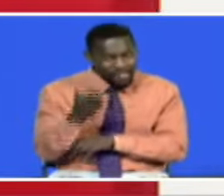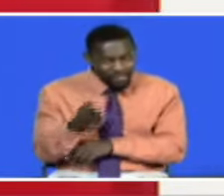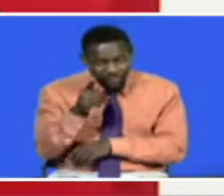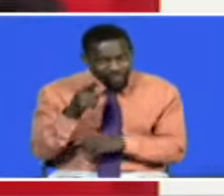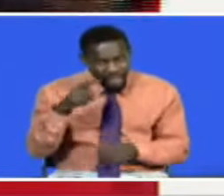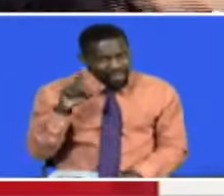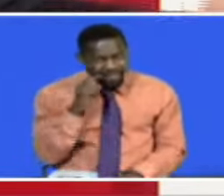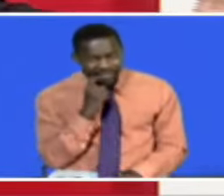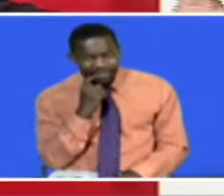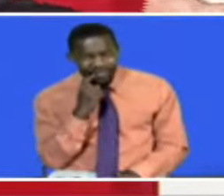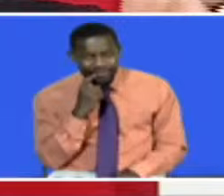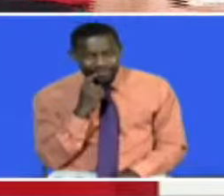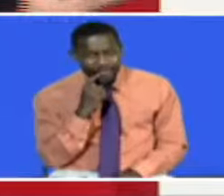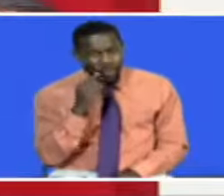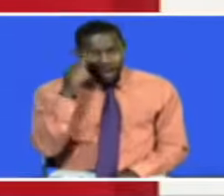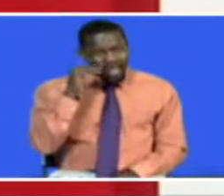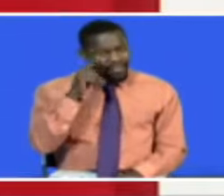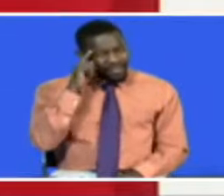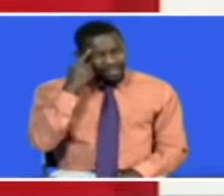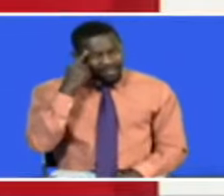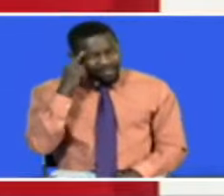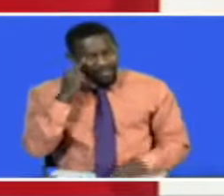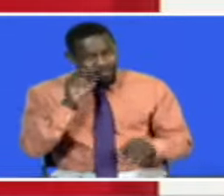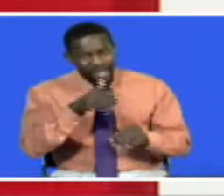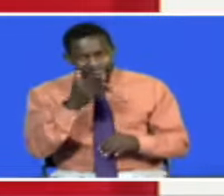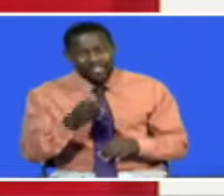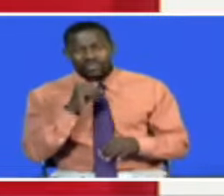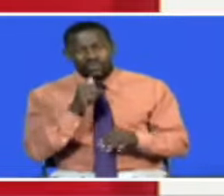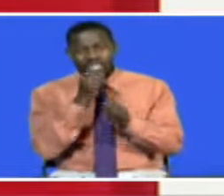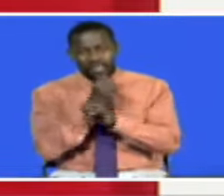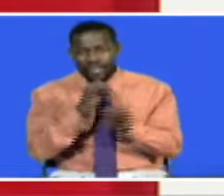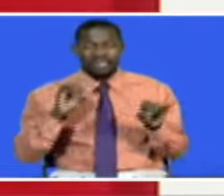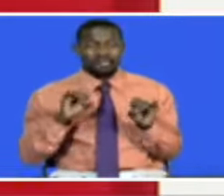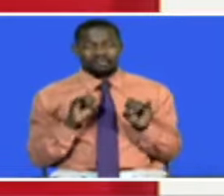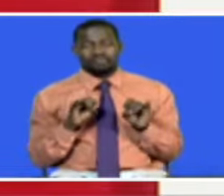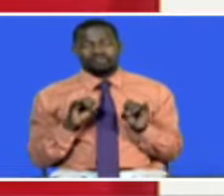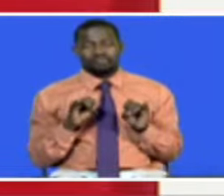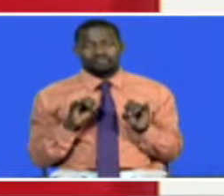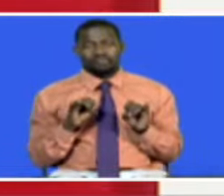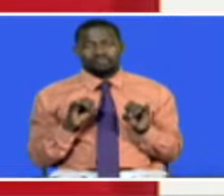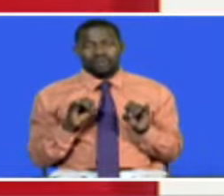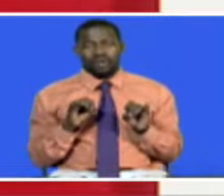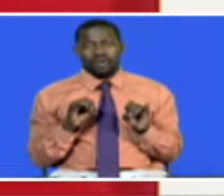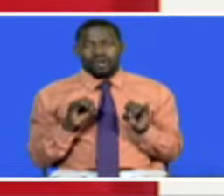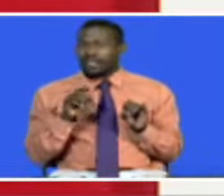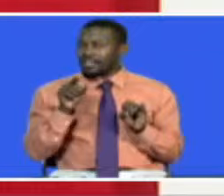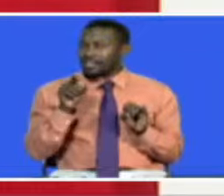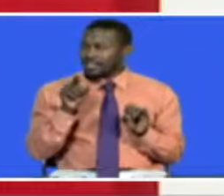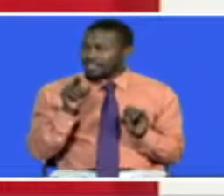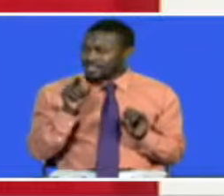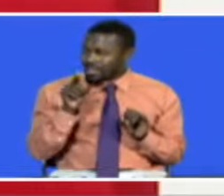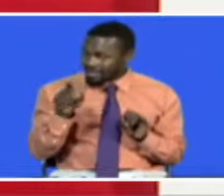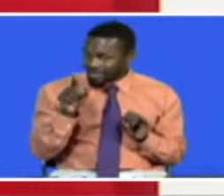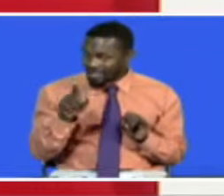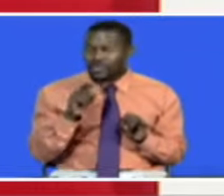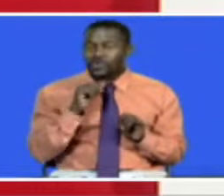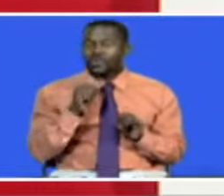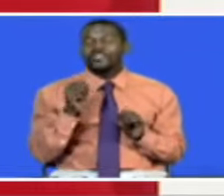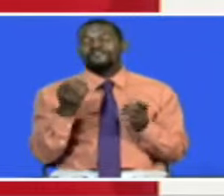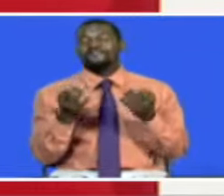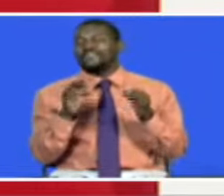I don't hear the independence of parliament. So the people who are arguing tonight, Mark, that this was an impartial hearing, it was not